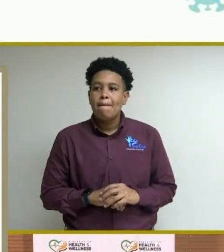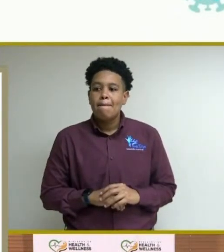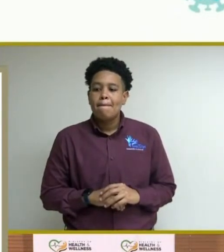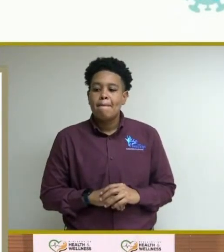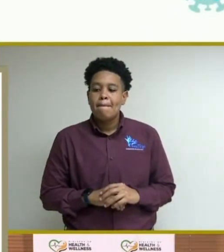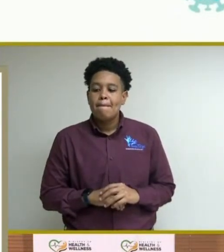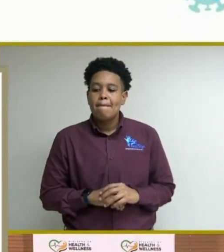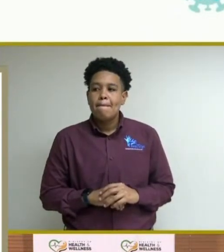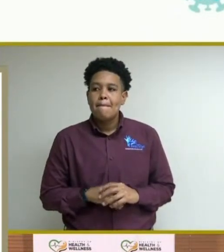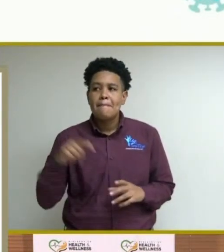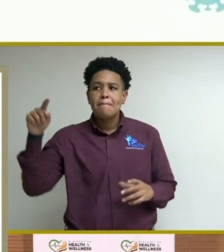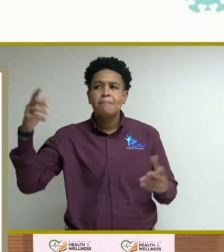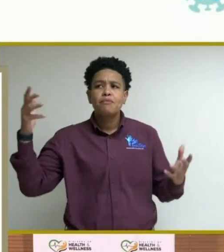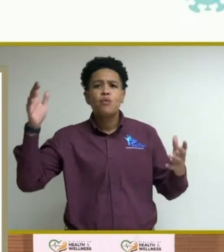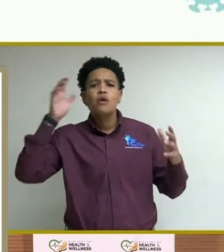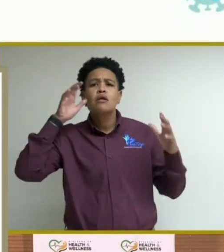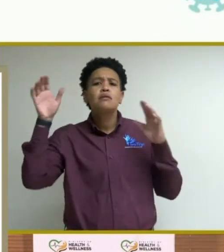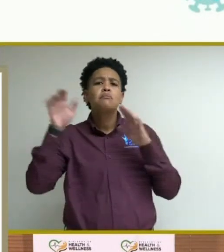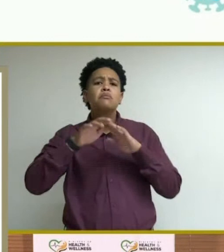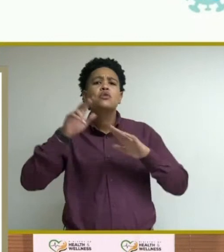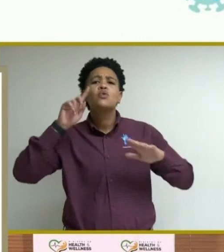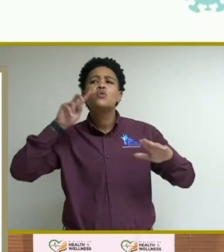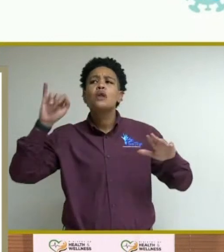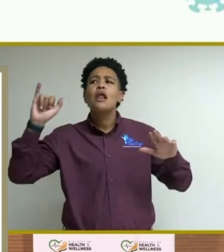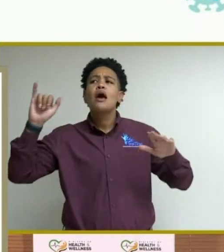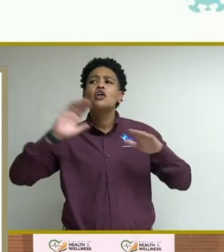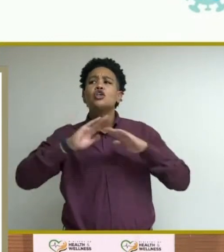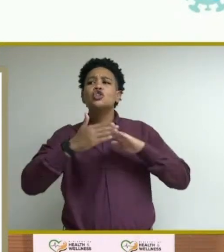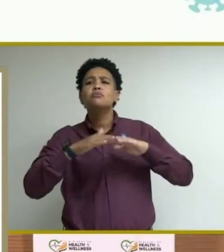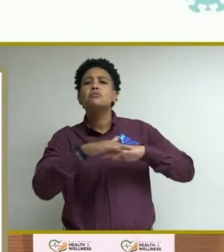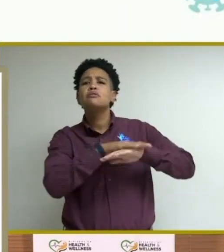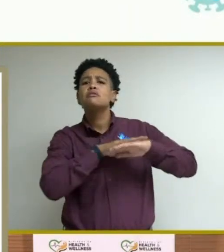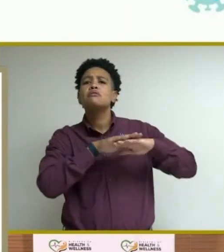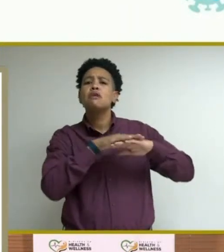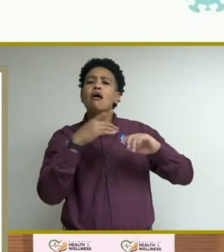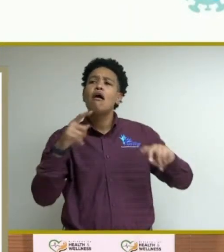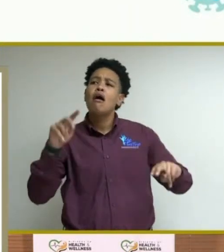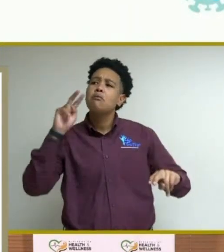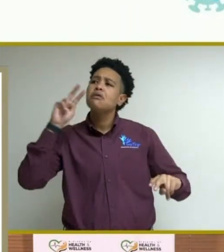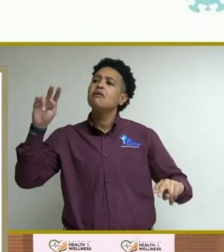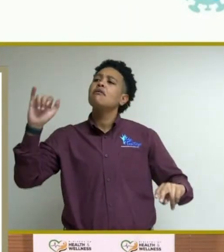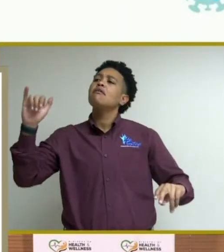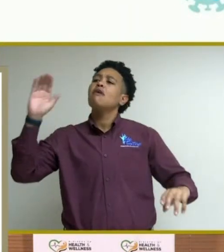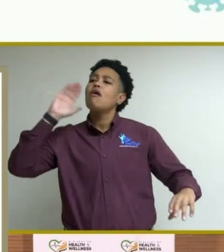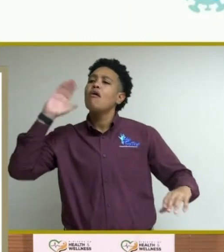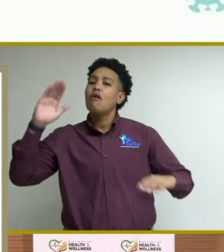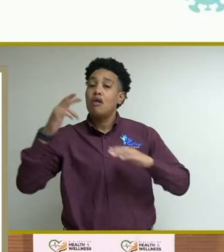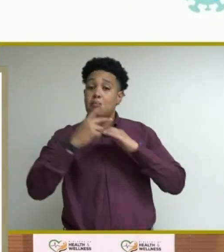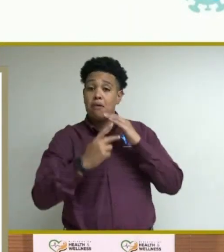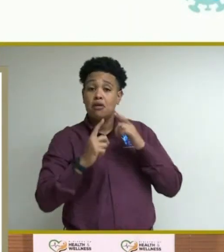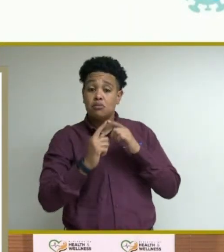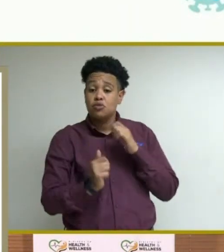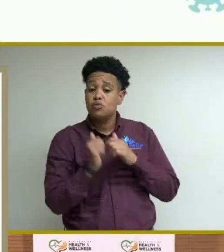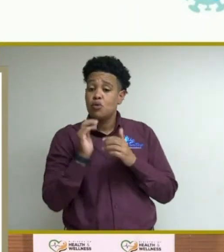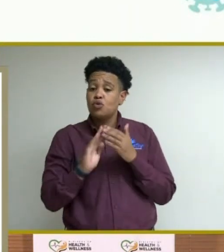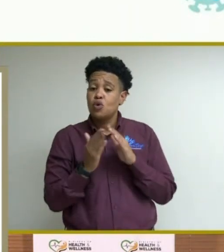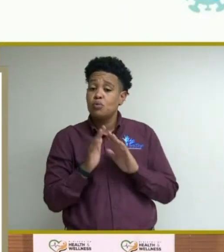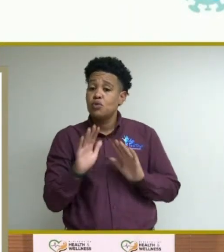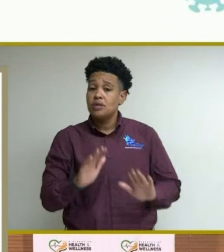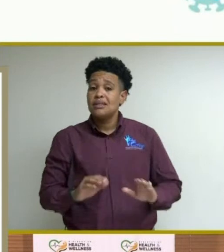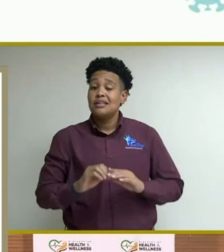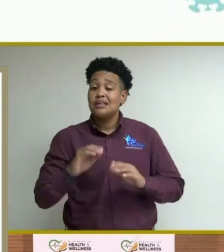This is what the picture looks right across the country, and you can see that all parishes and most communities within